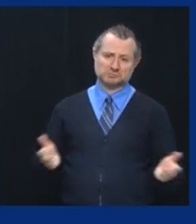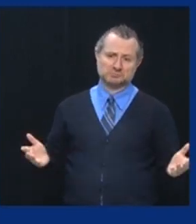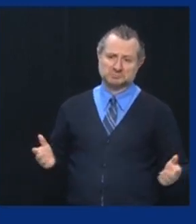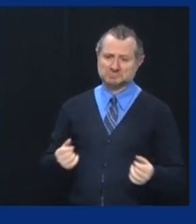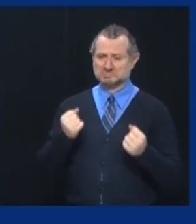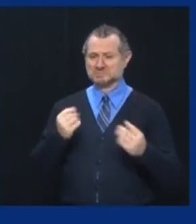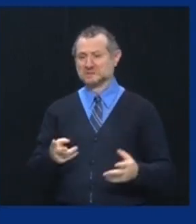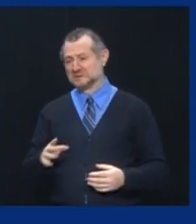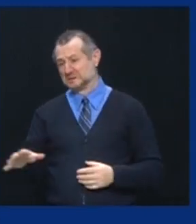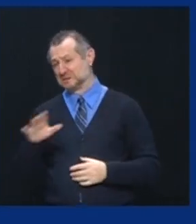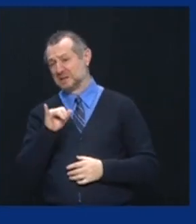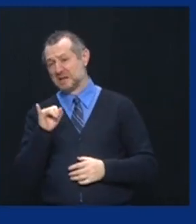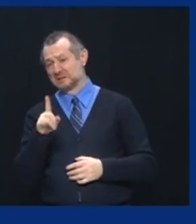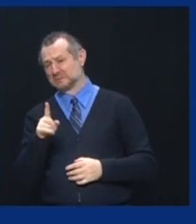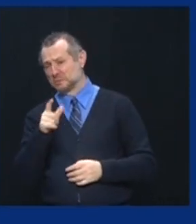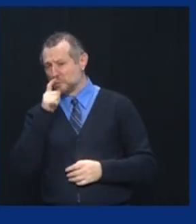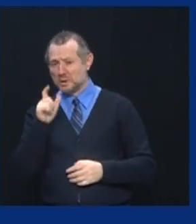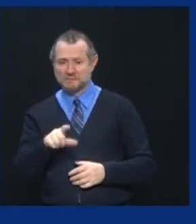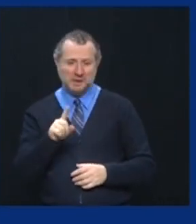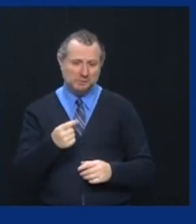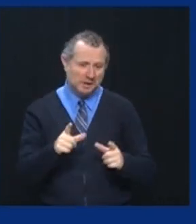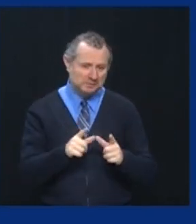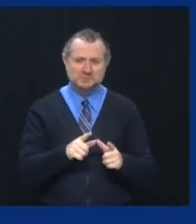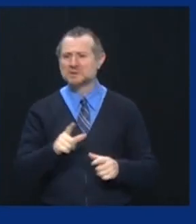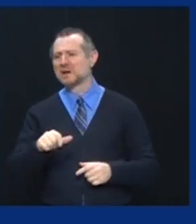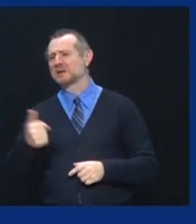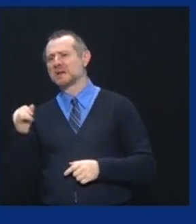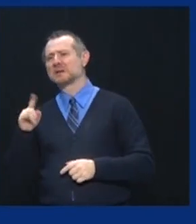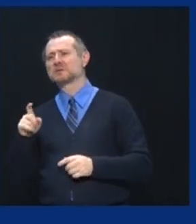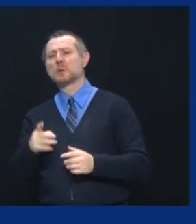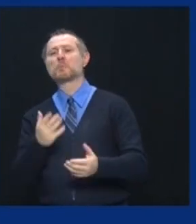that can actually document your age.